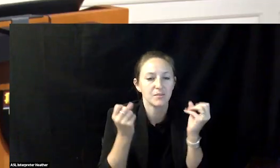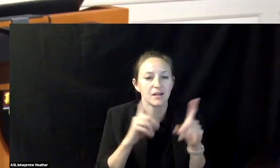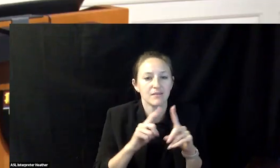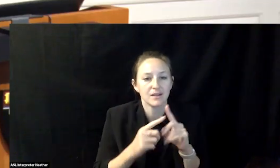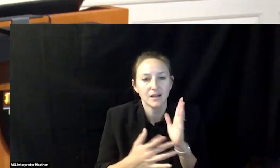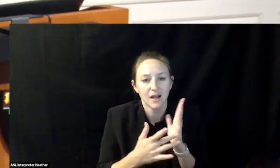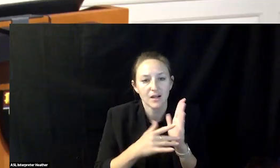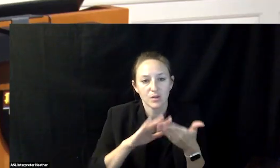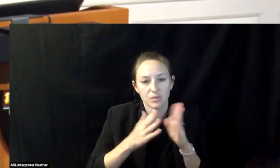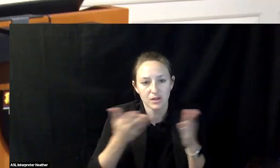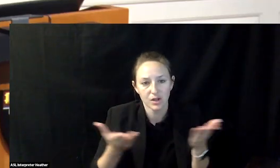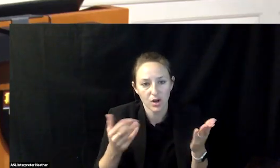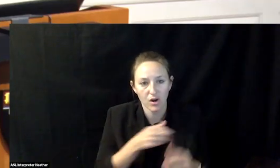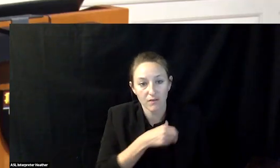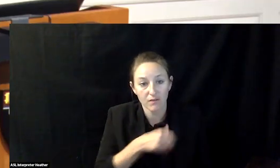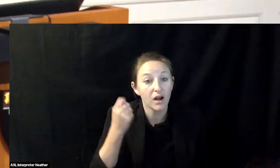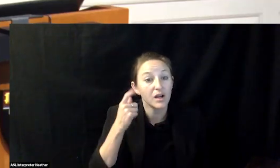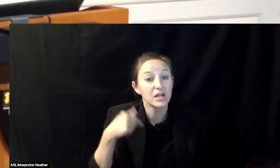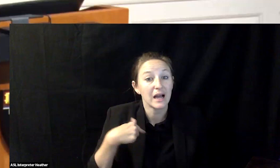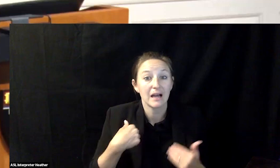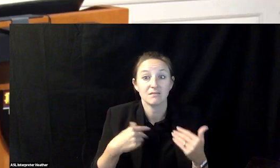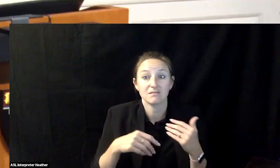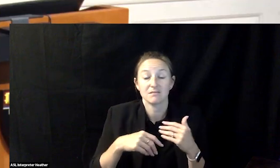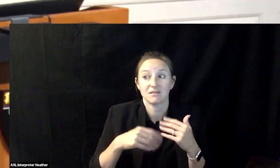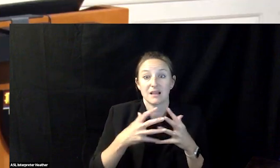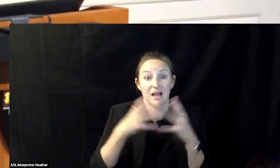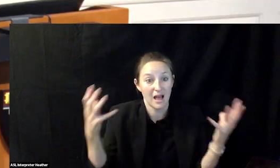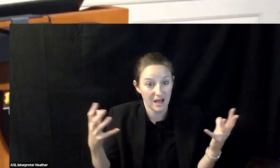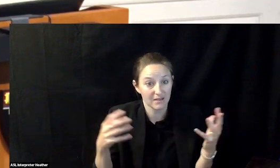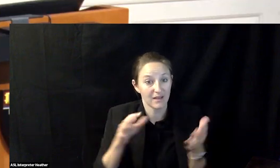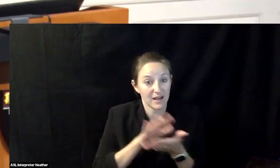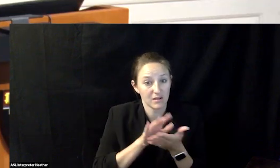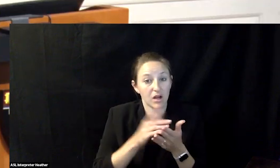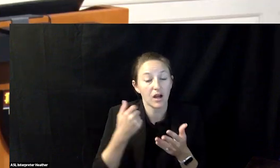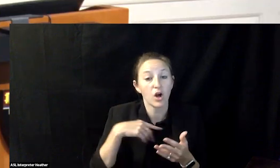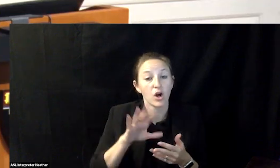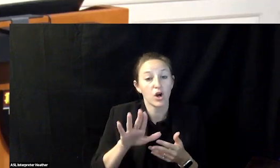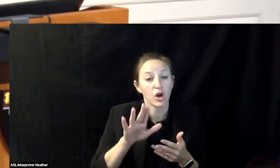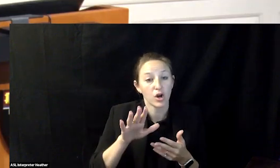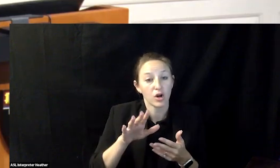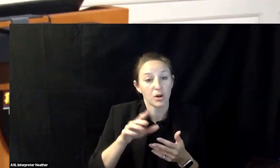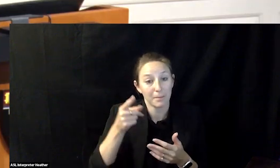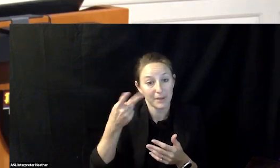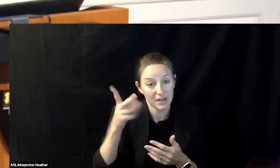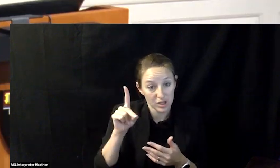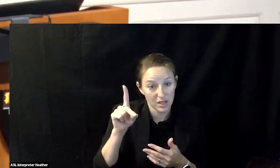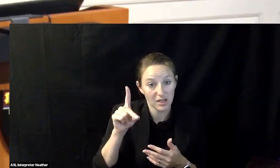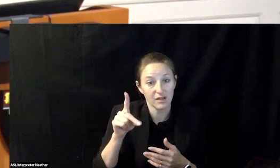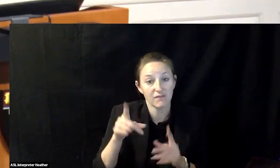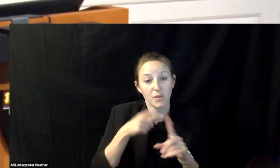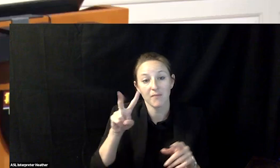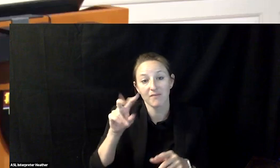an extensive academic background in what we do. She has her doctorate in education, leadership, and policy from Vanderbilt University.